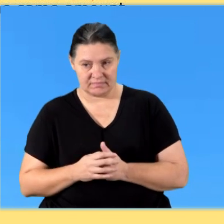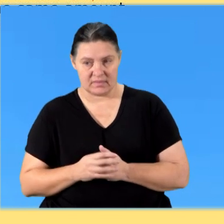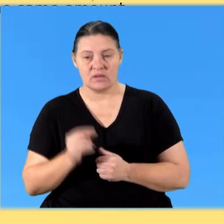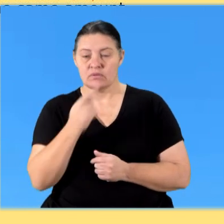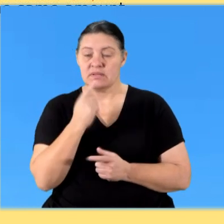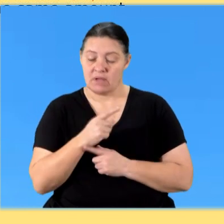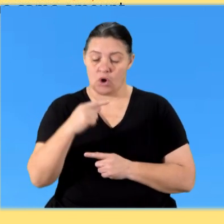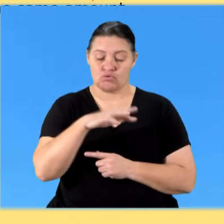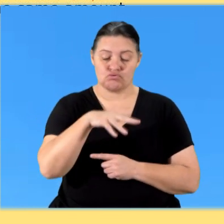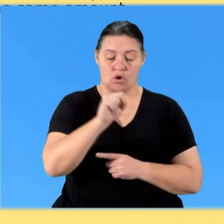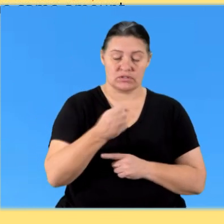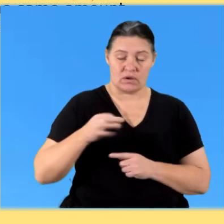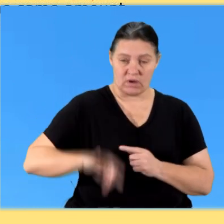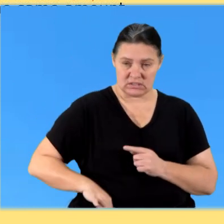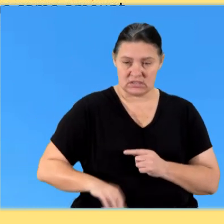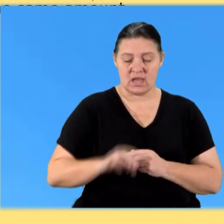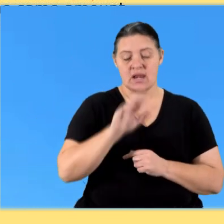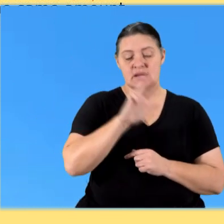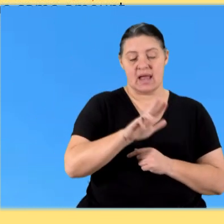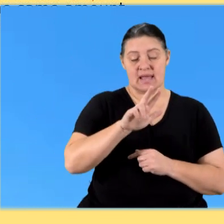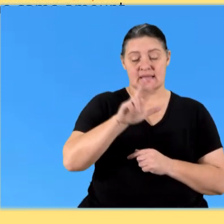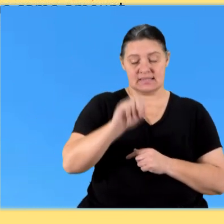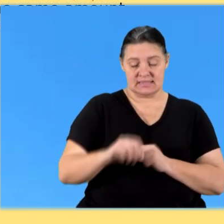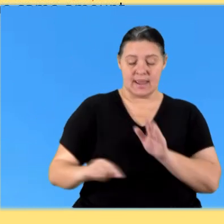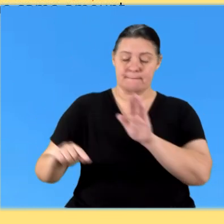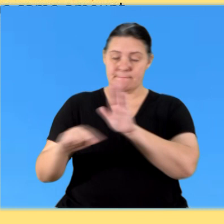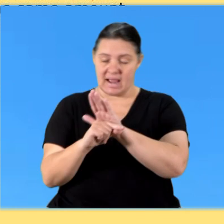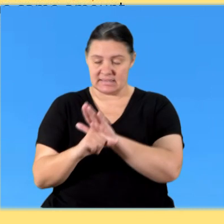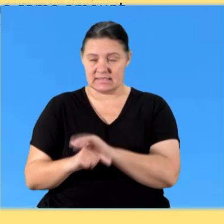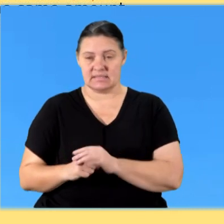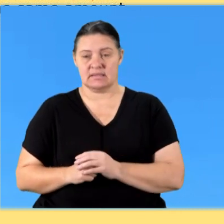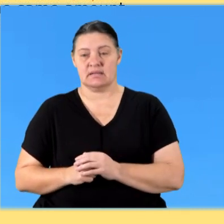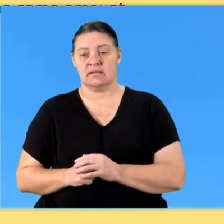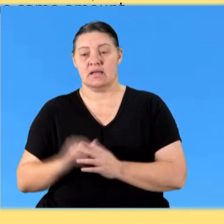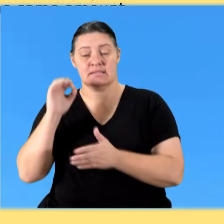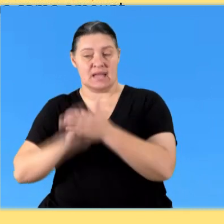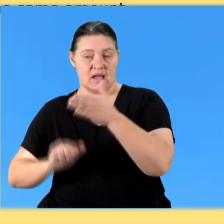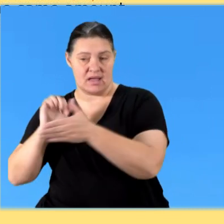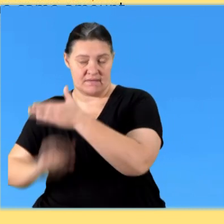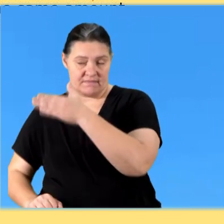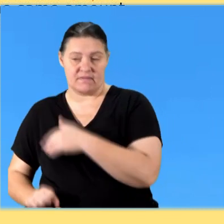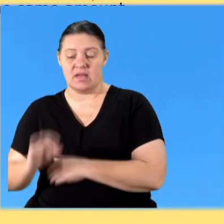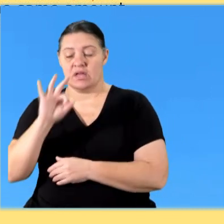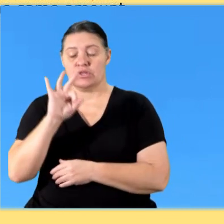say my gross wage, 980, minus my